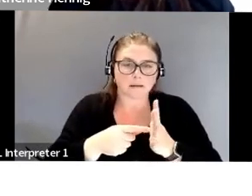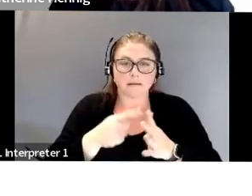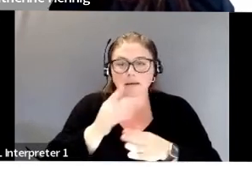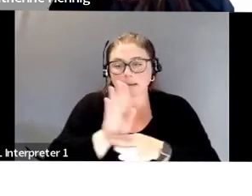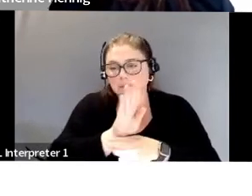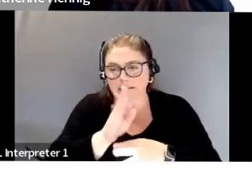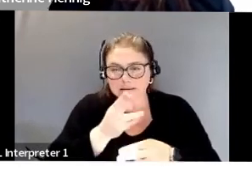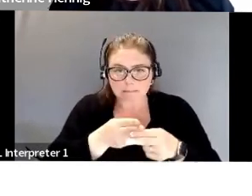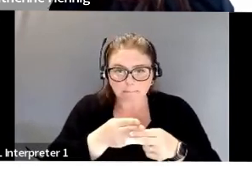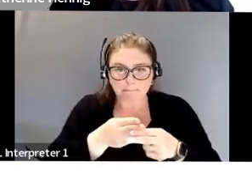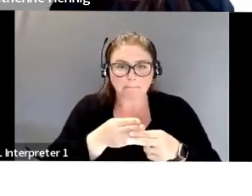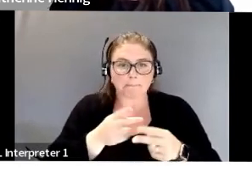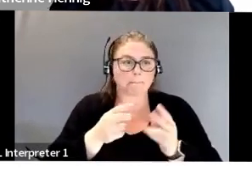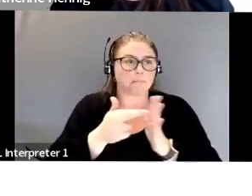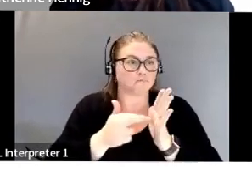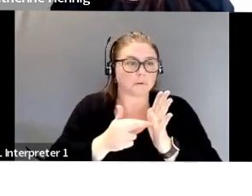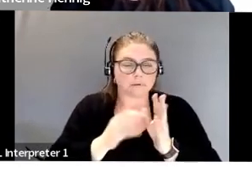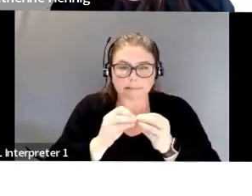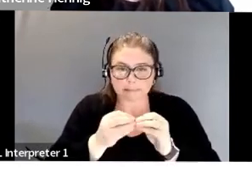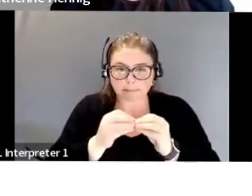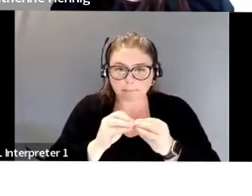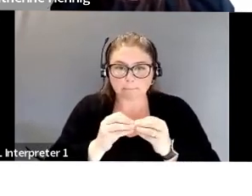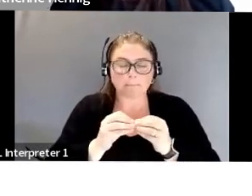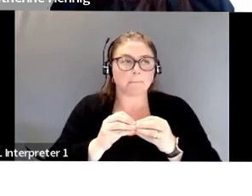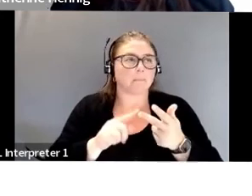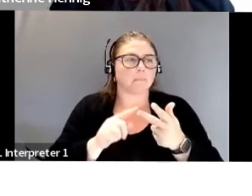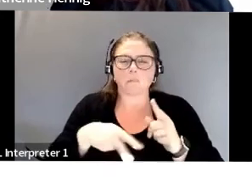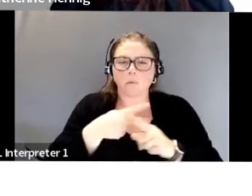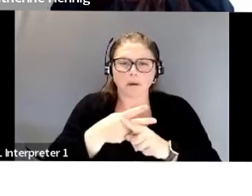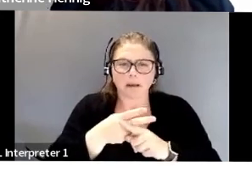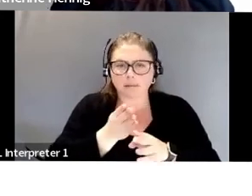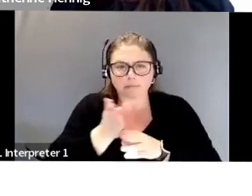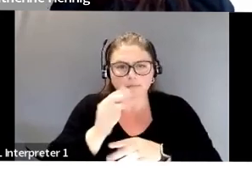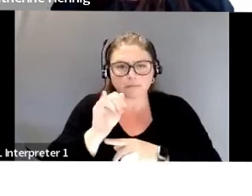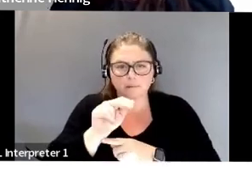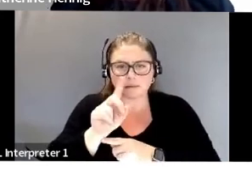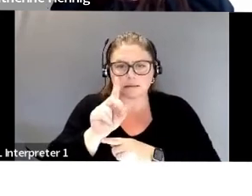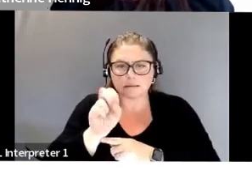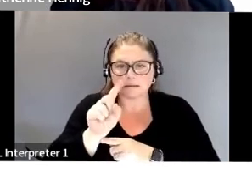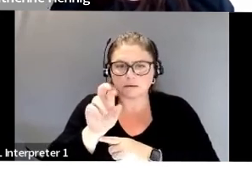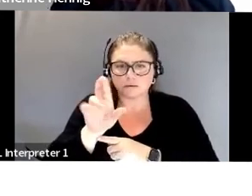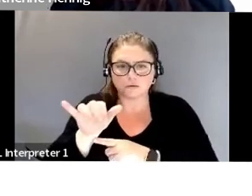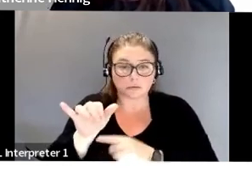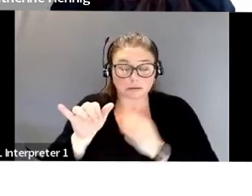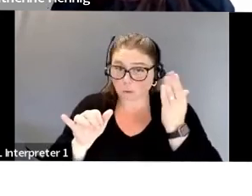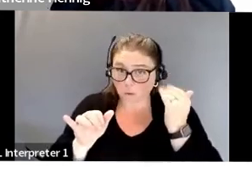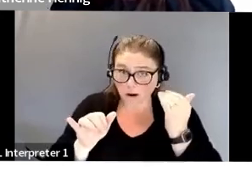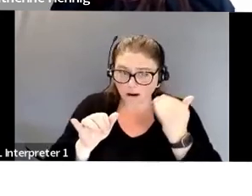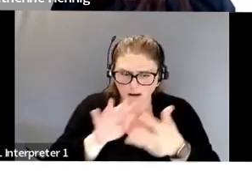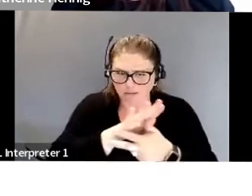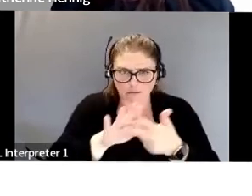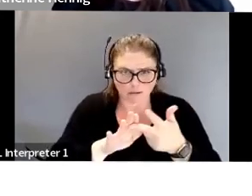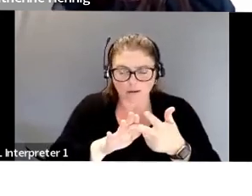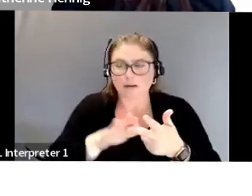business name, your registration number, of course, your industry, and we need this information so that the platform can